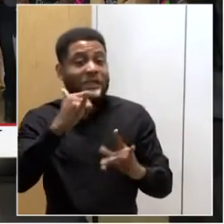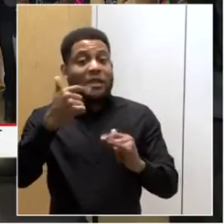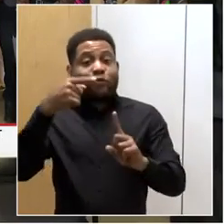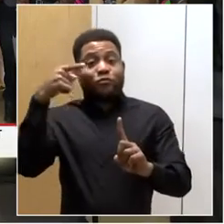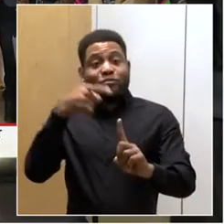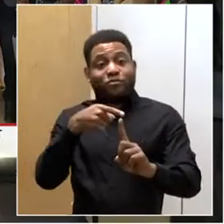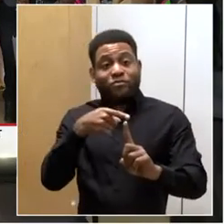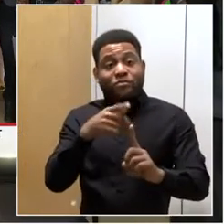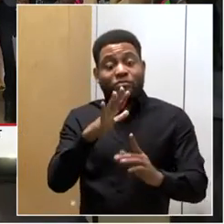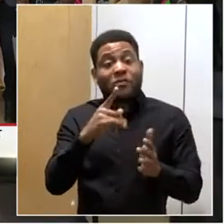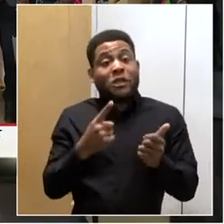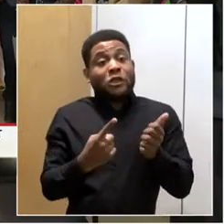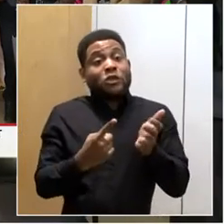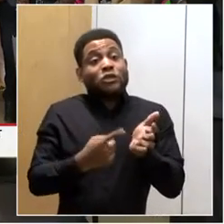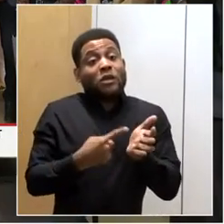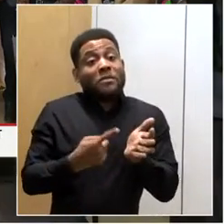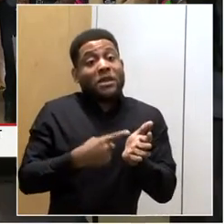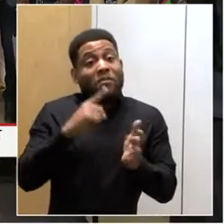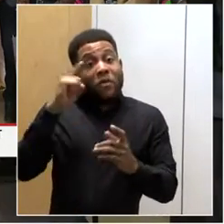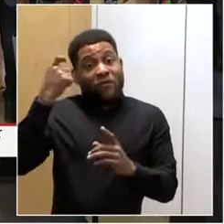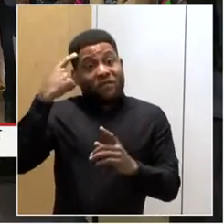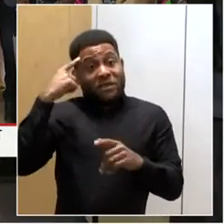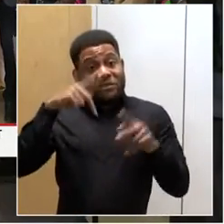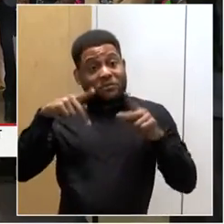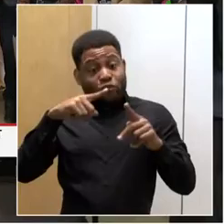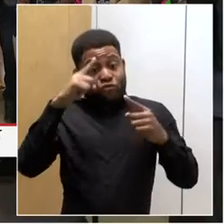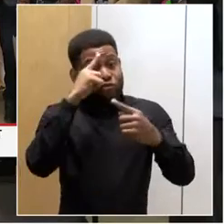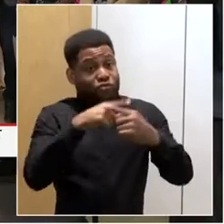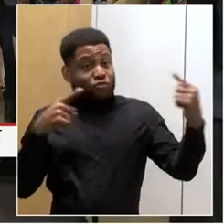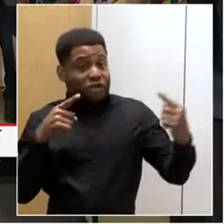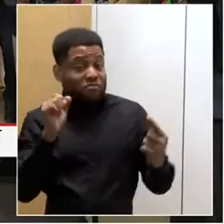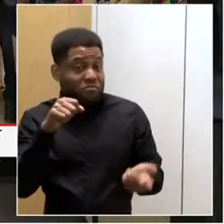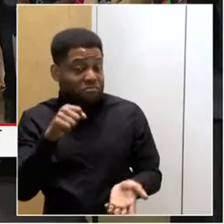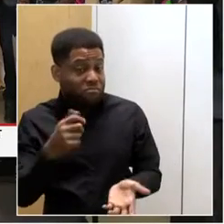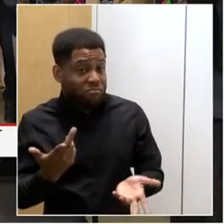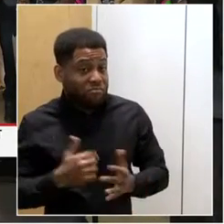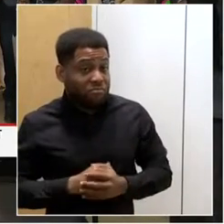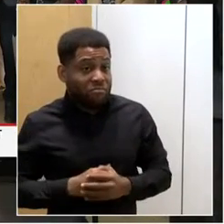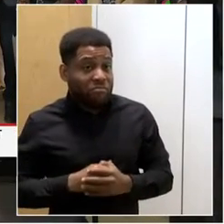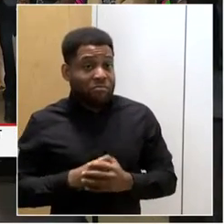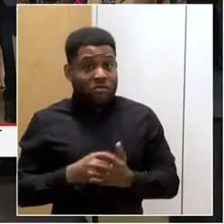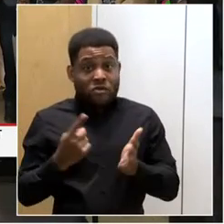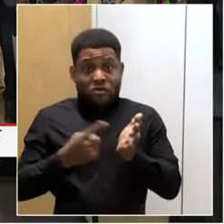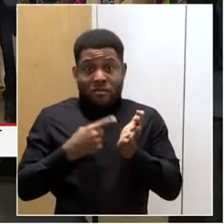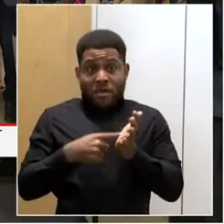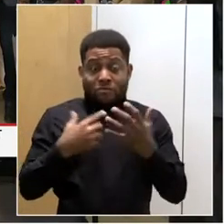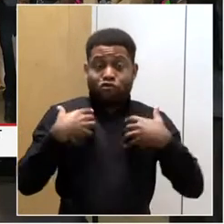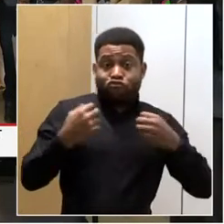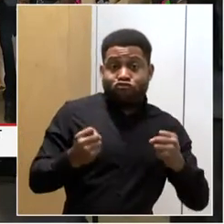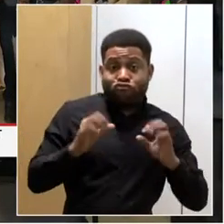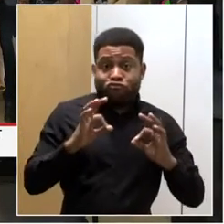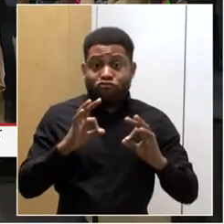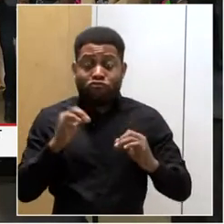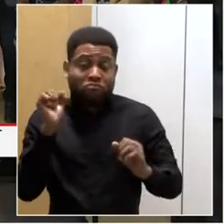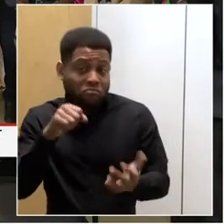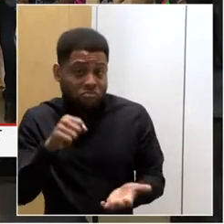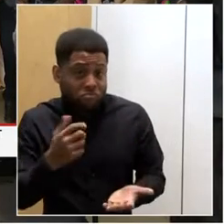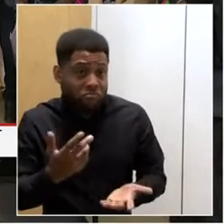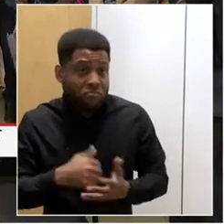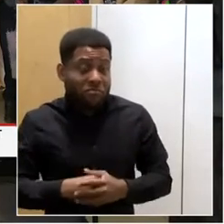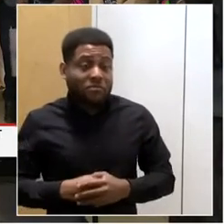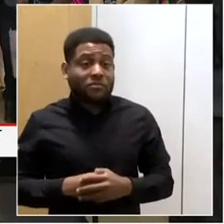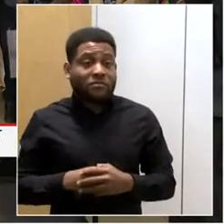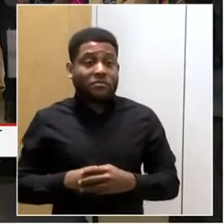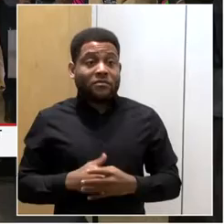government, people disagree, and I think that can be healthy. In this instance, there happens to be a